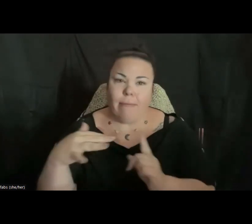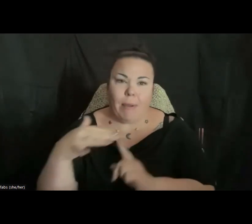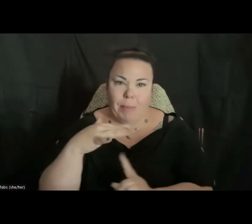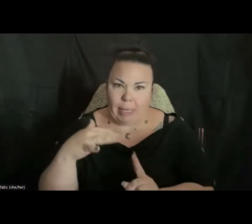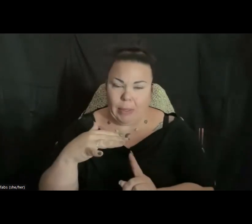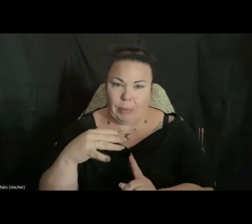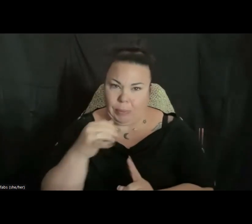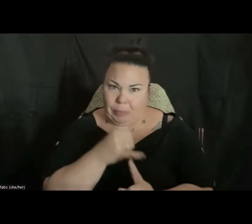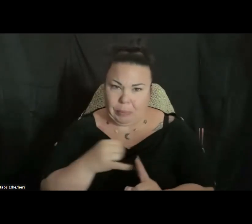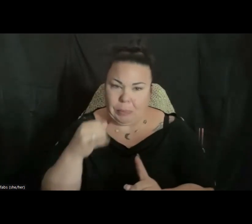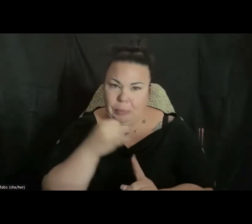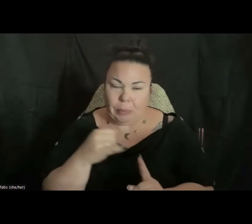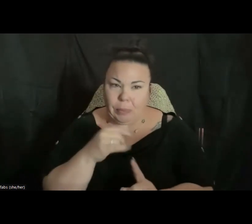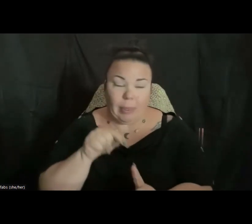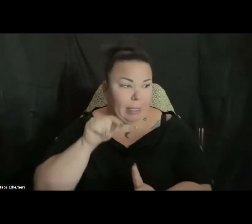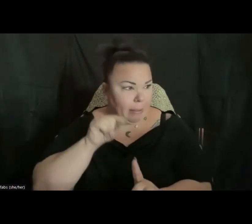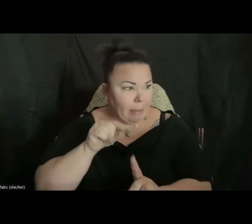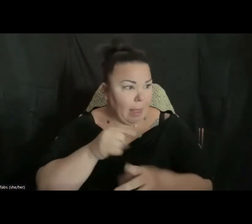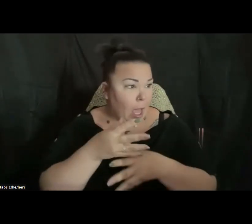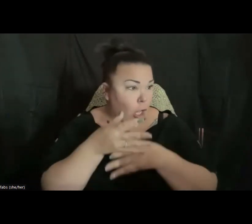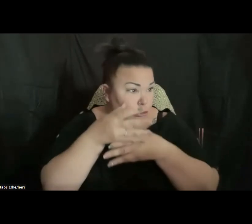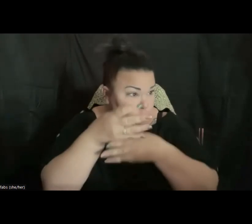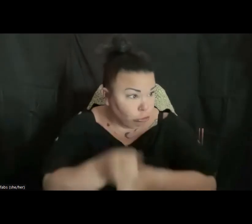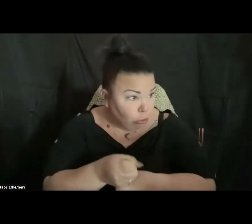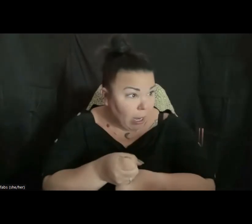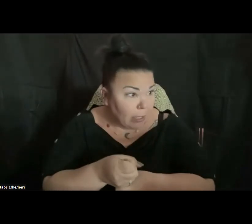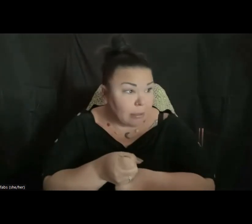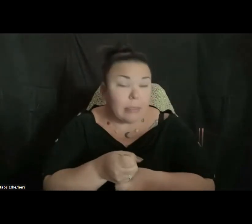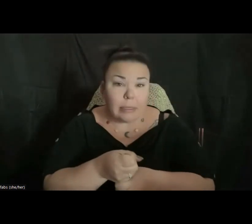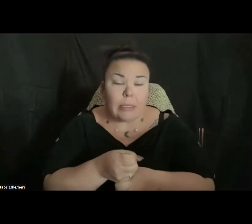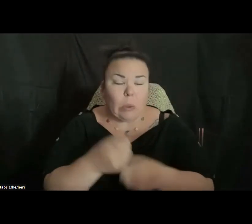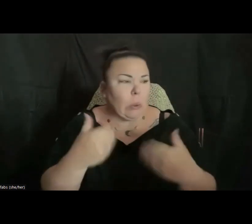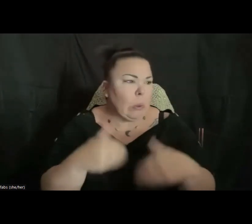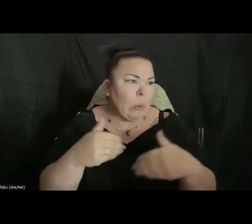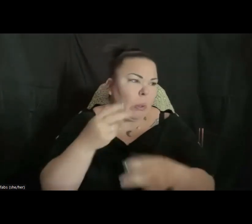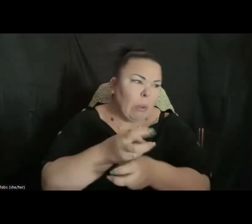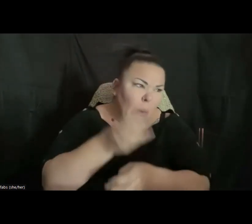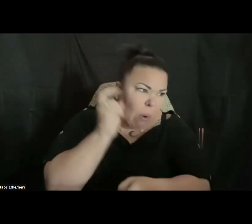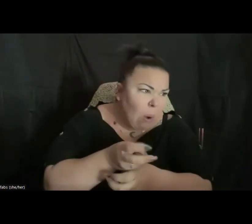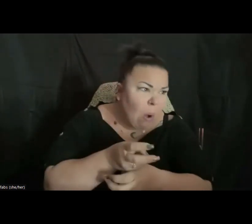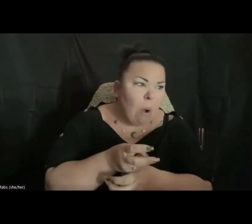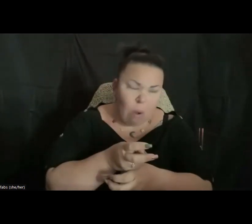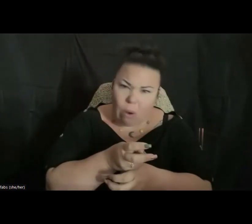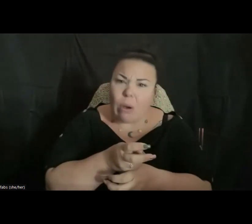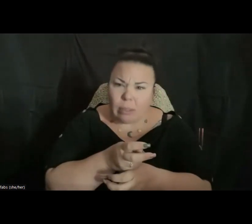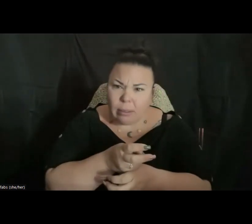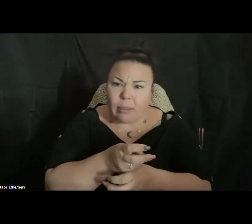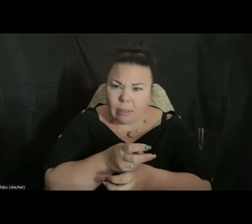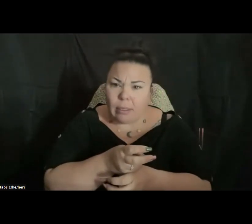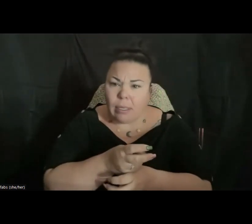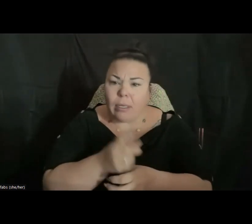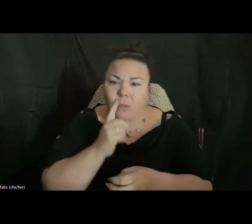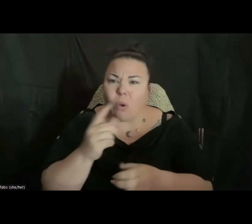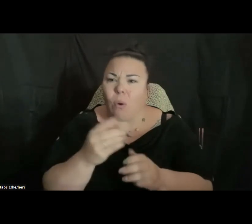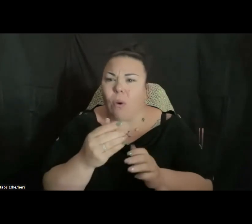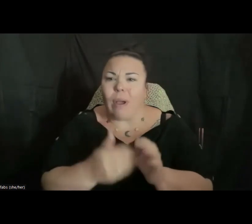that trust is probably really hard to get. And so connecting with those programs and bringing those things together and getting